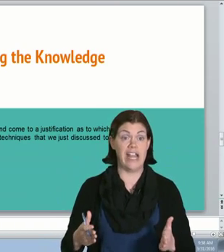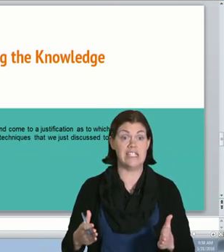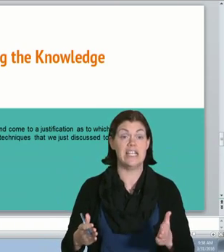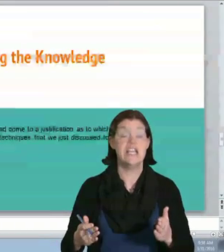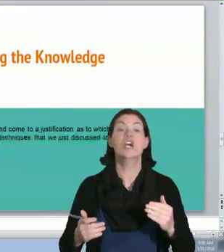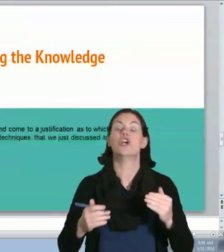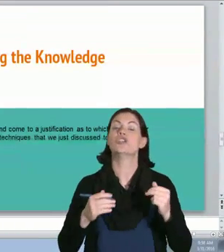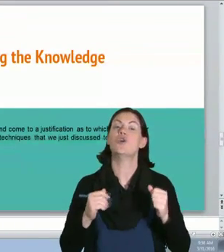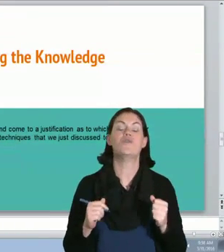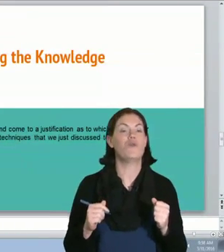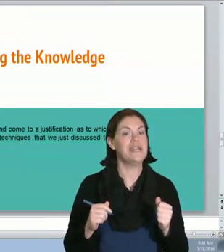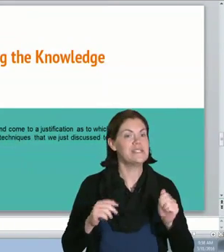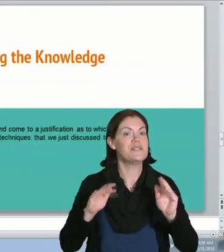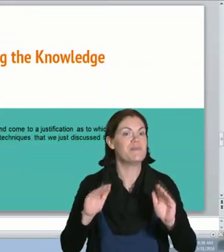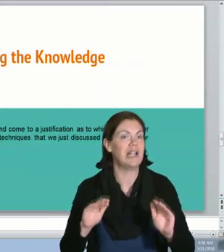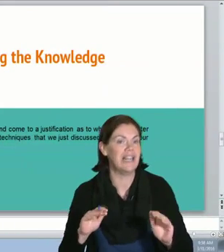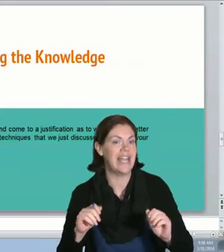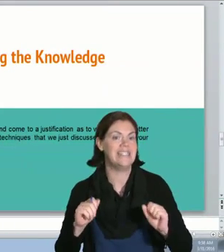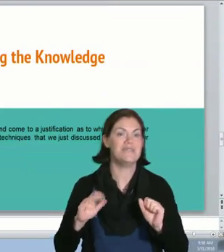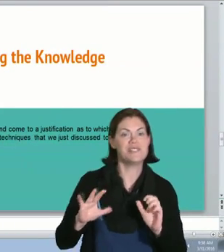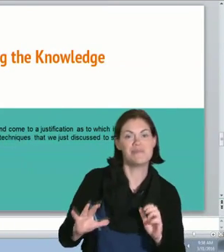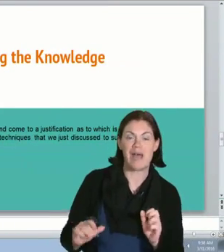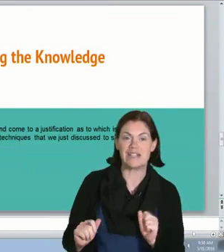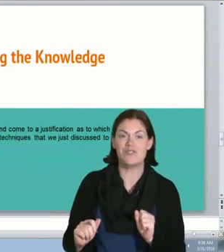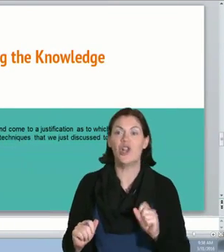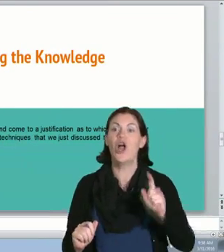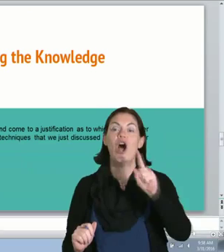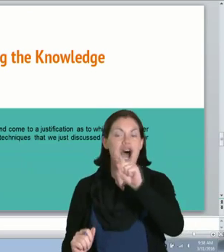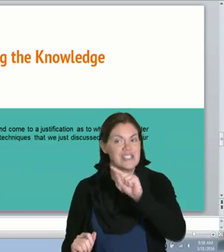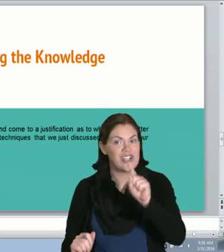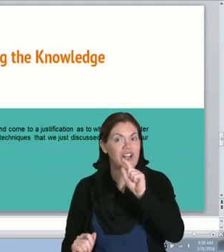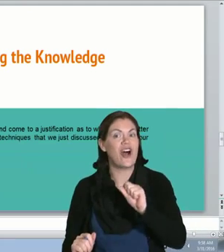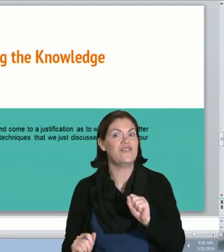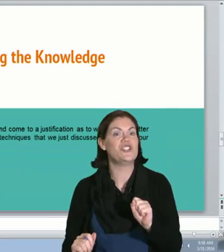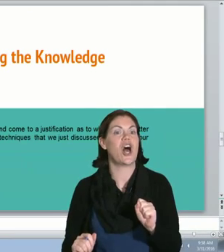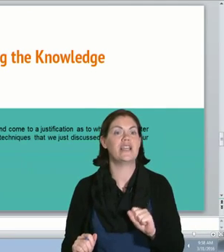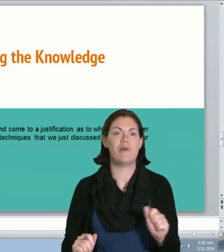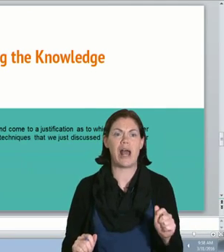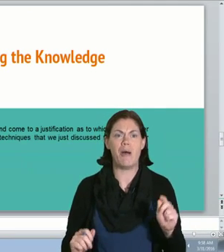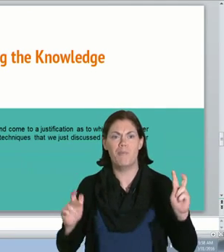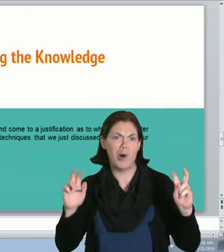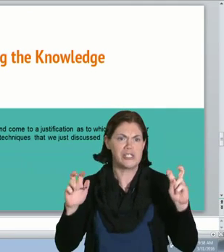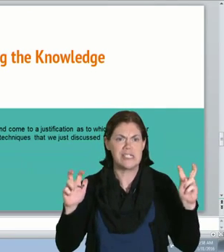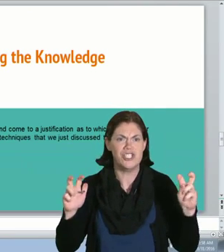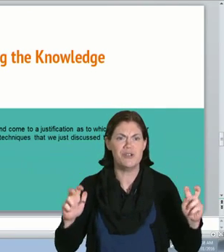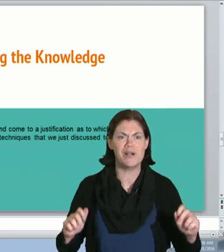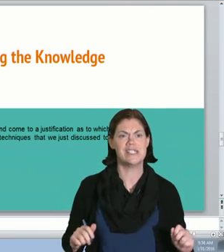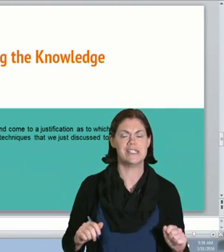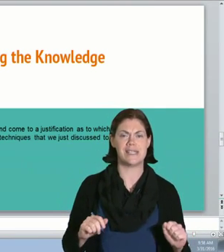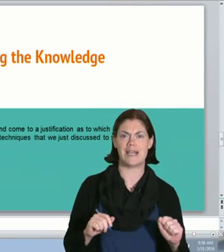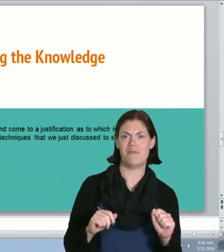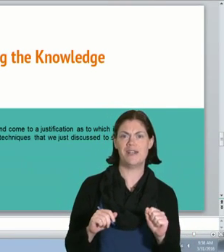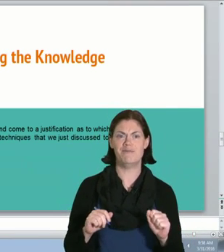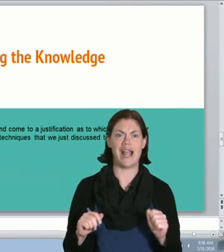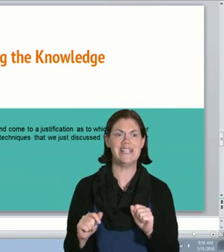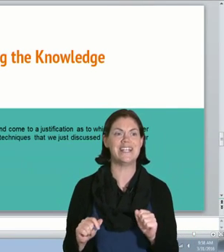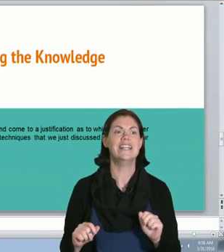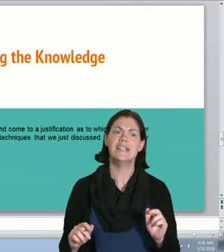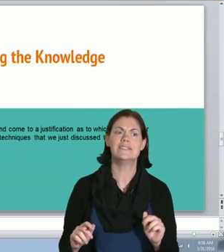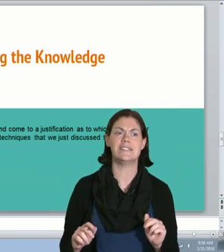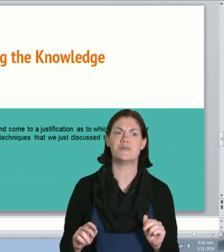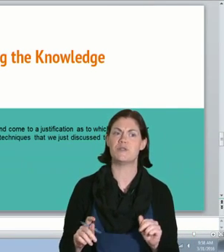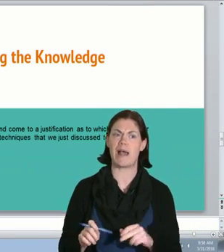there, right? Her tone of voice was polite and respectful. I saw a lot of you talking about how bossy she was in the second one,